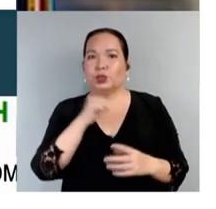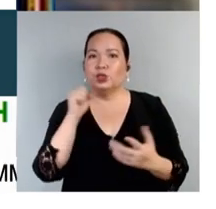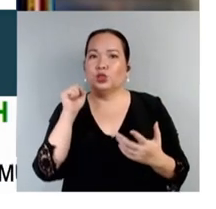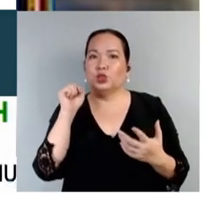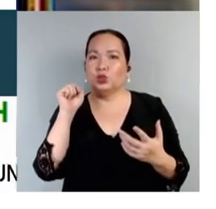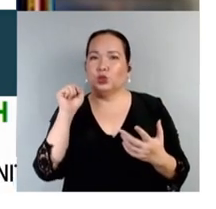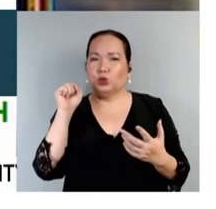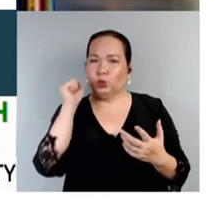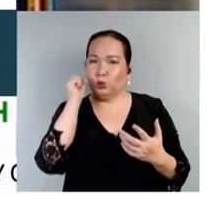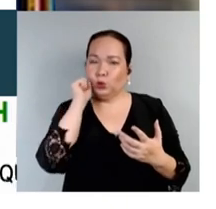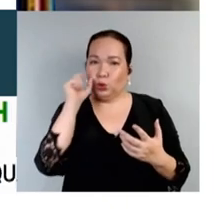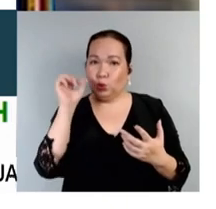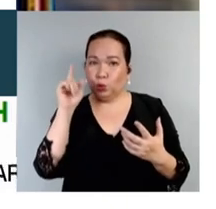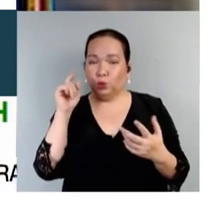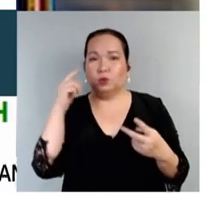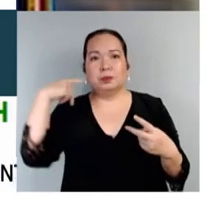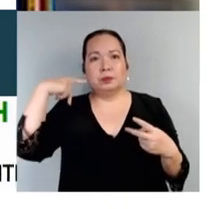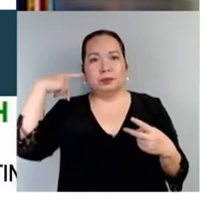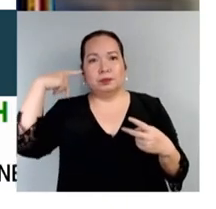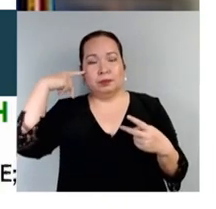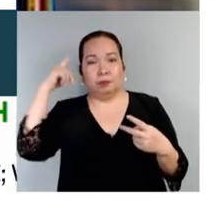No?